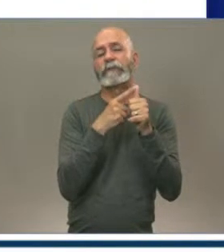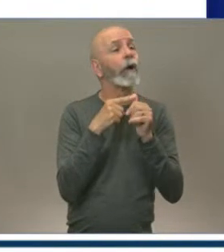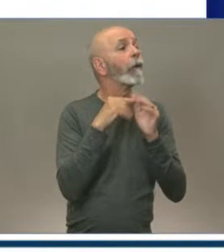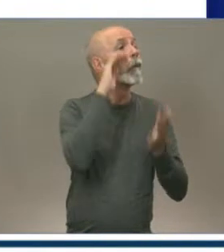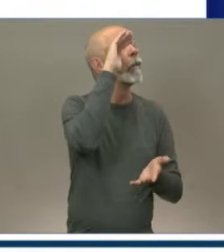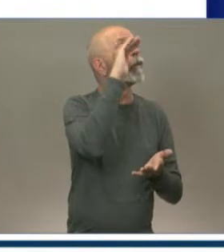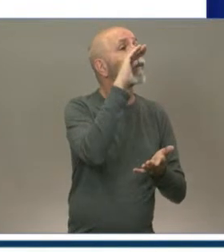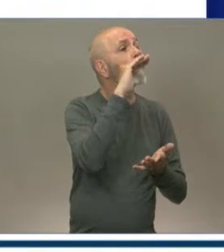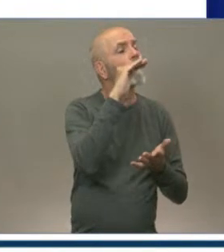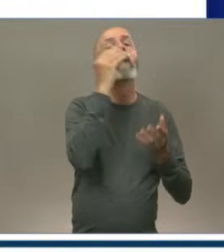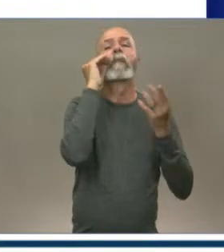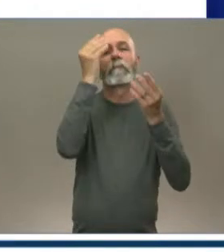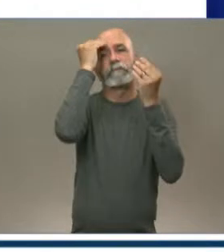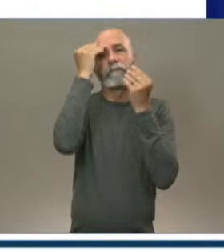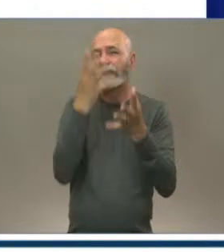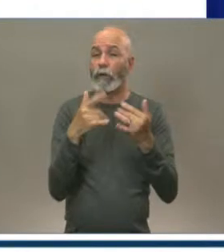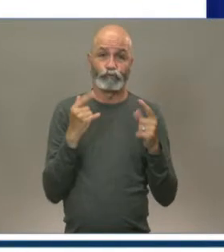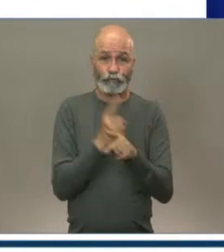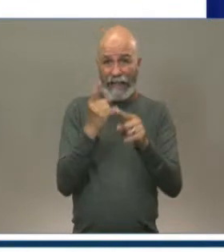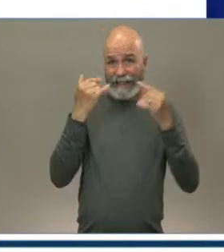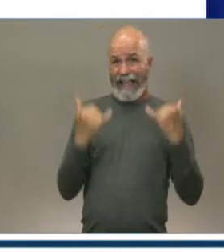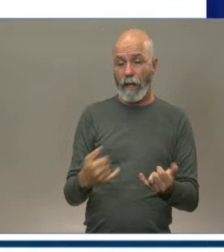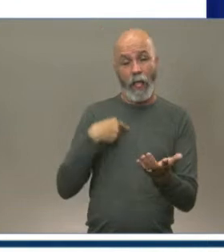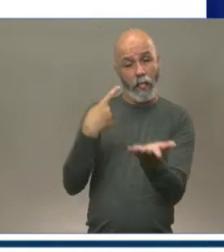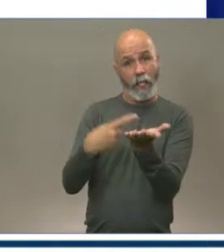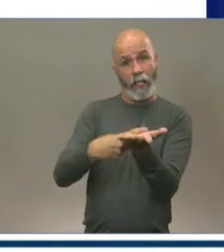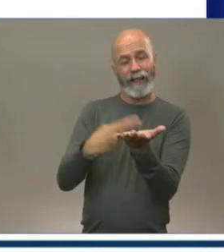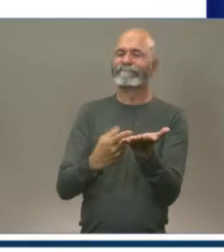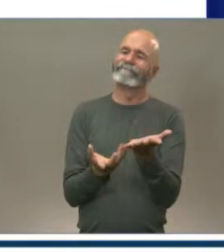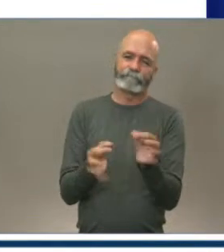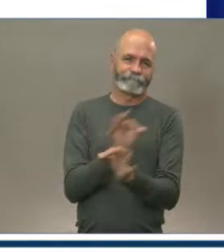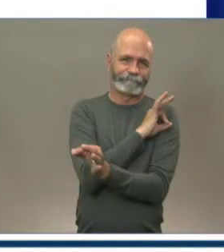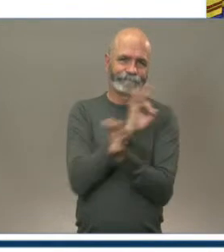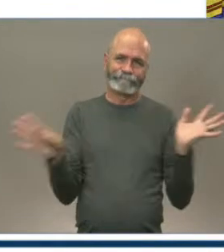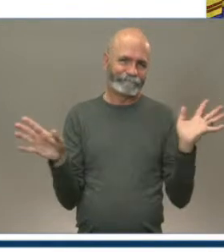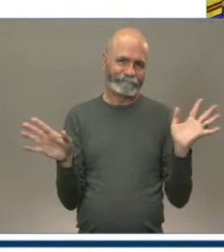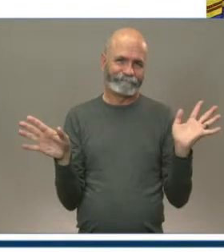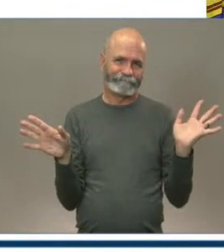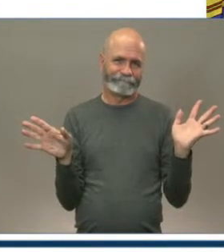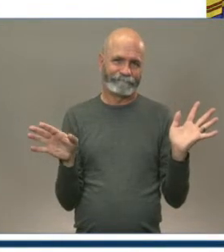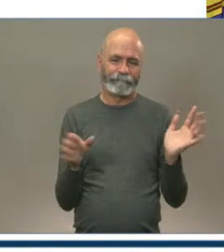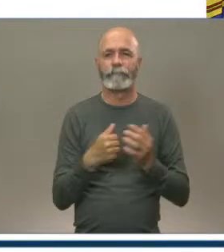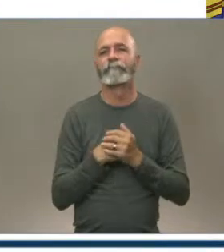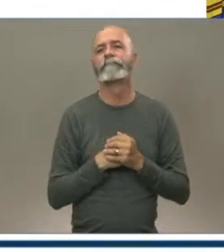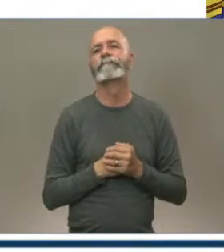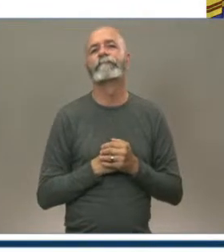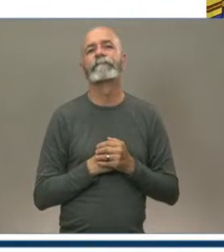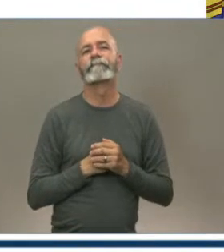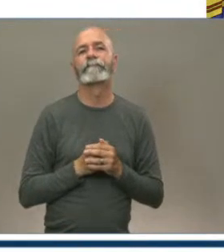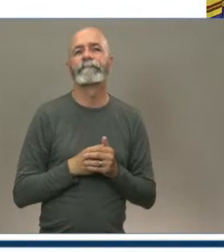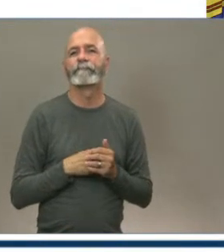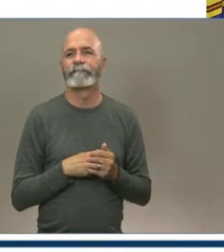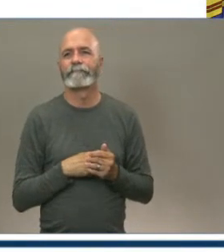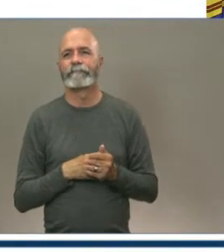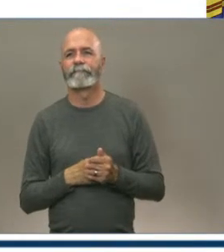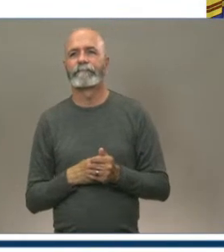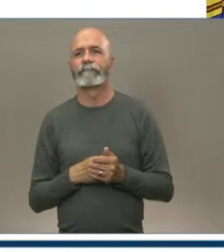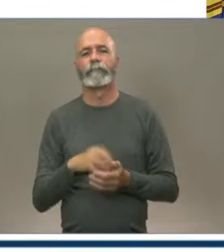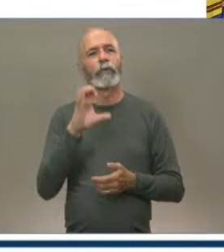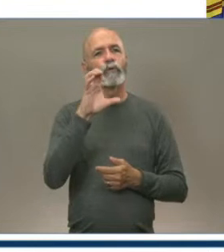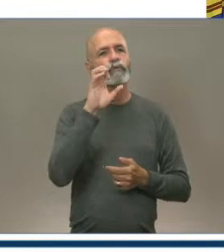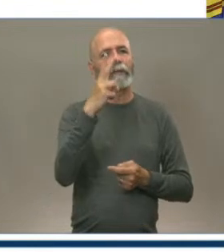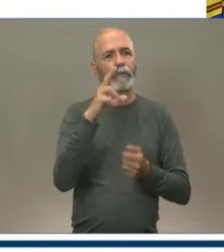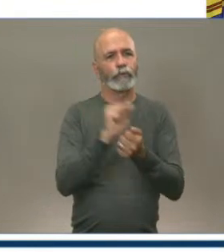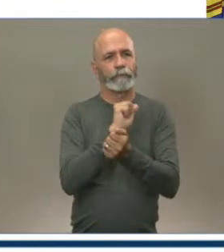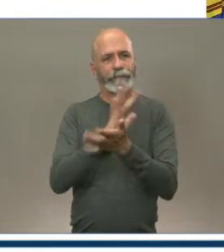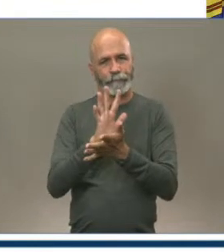any discussion of relaxing anything in the near future right now. Next, we'll go to the Chronicle Herald. John McPhee. John, go